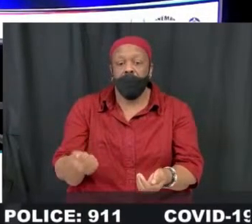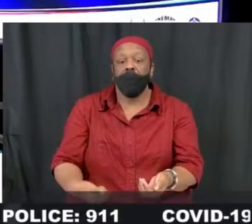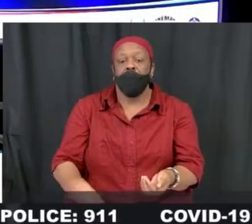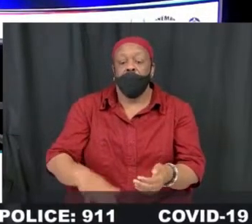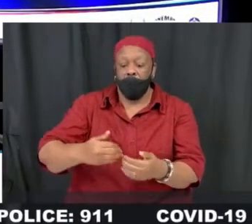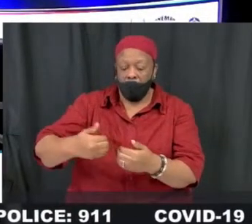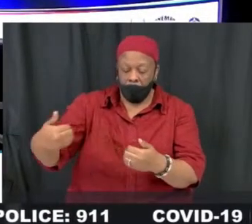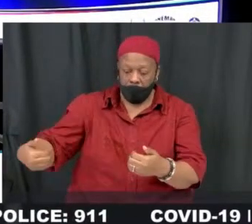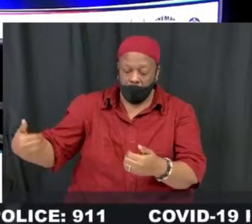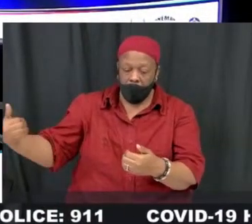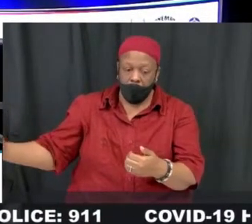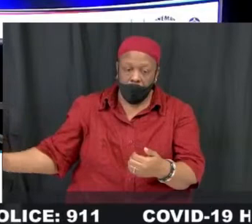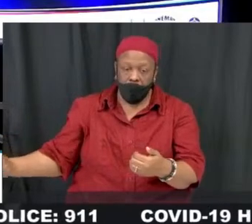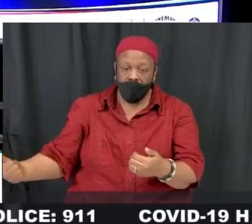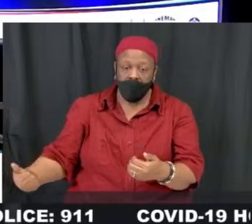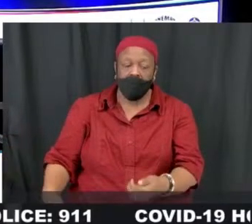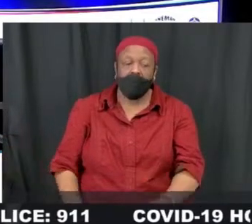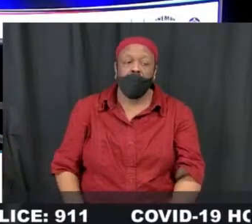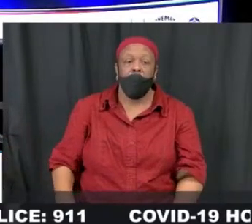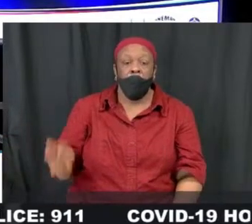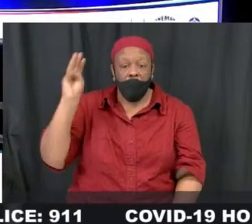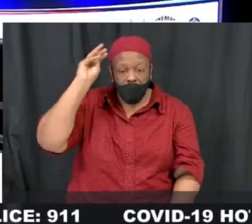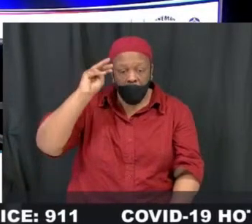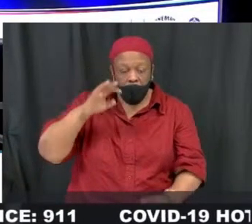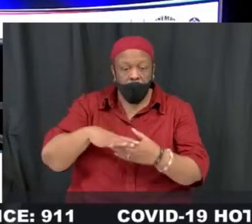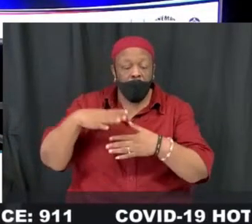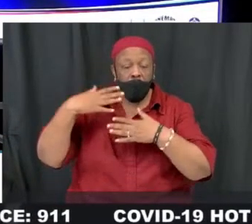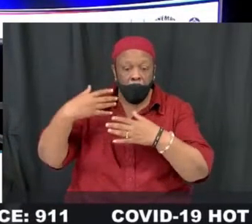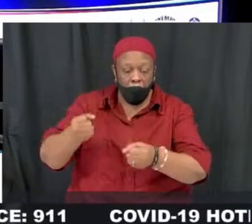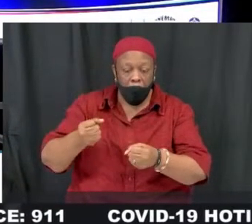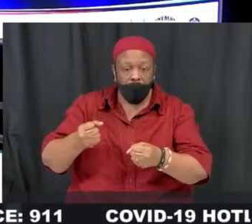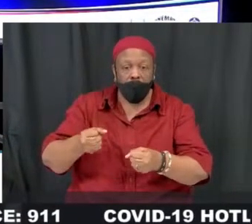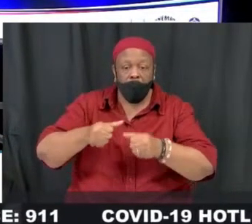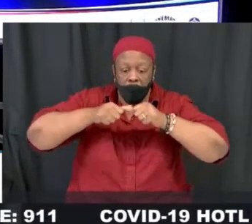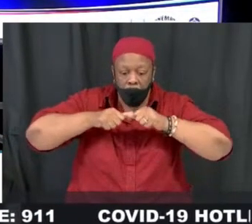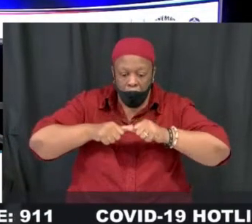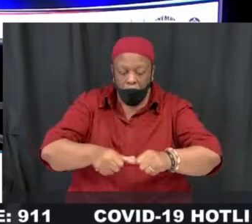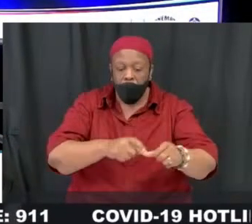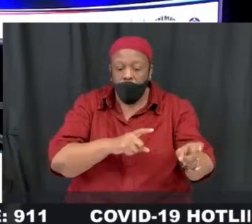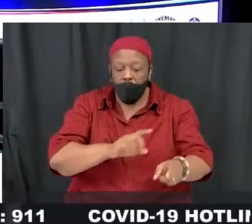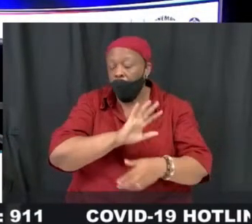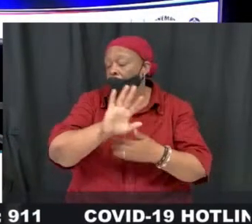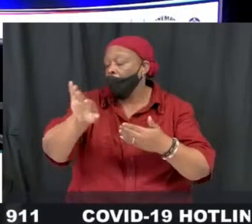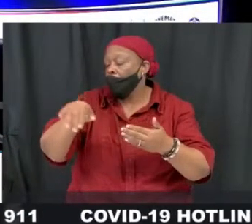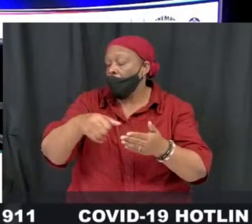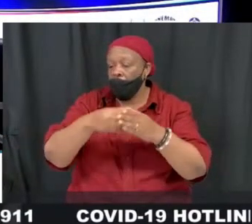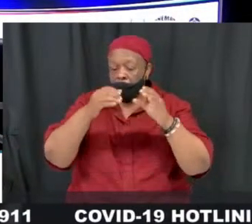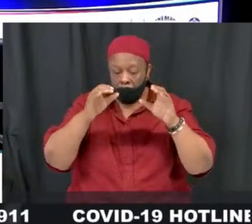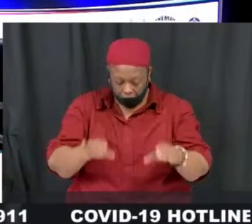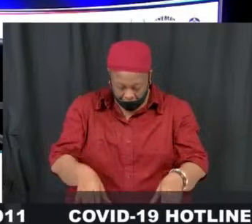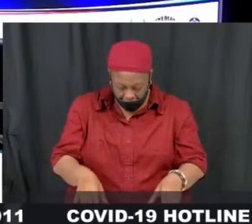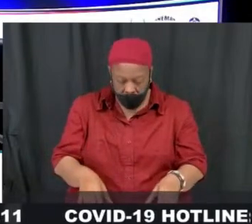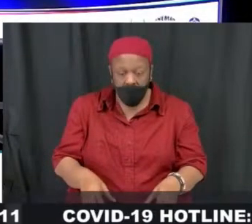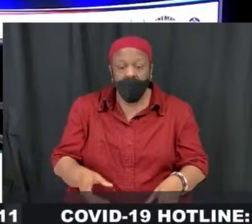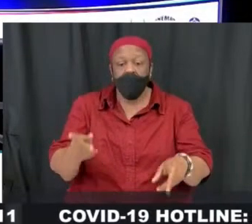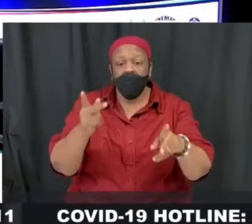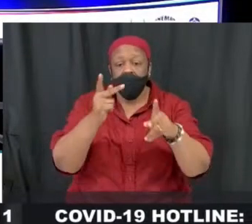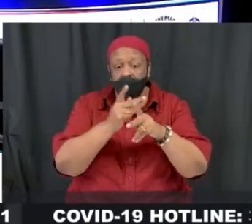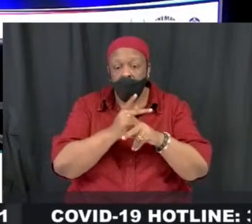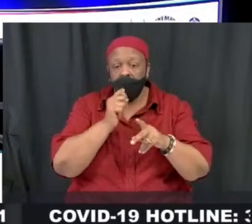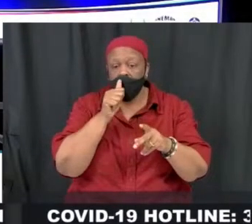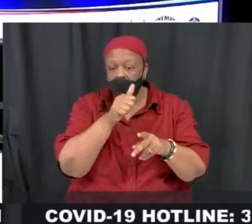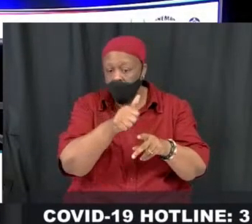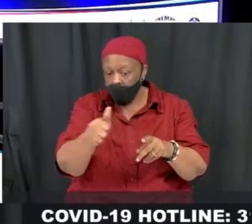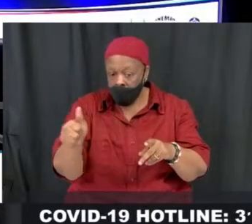continue in the Ministry of Health to do all that we can to keep you safe. And we want you in turn to do what you have to do to keep